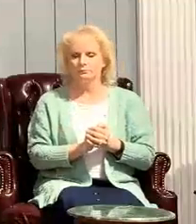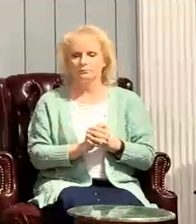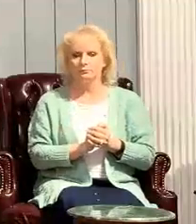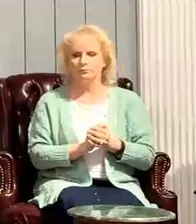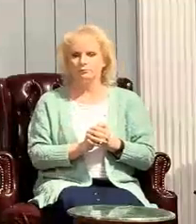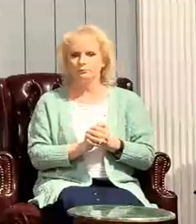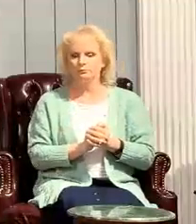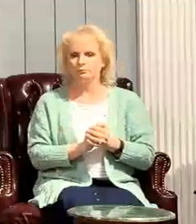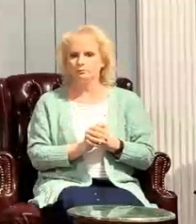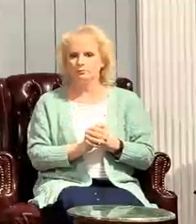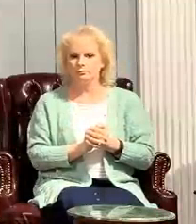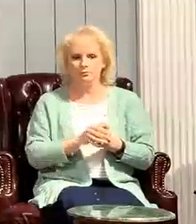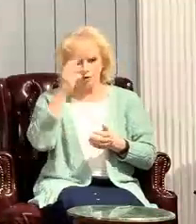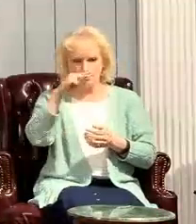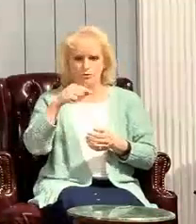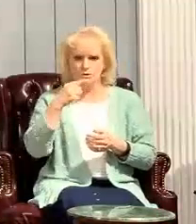thing. He says,